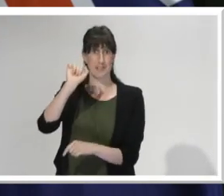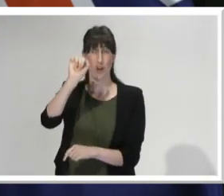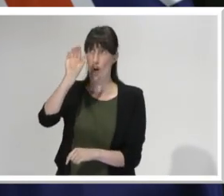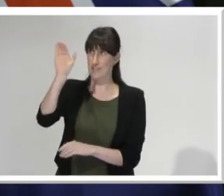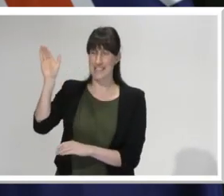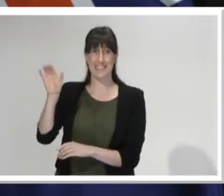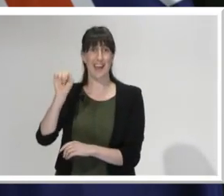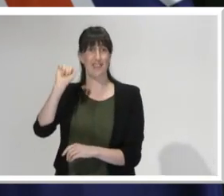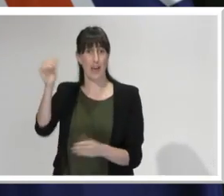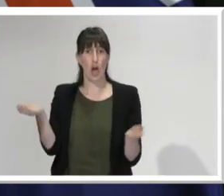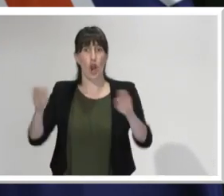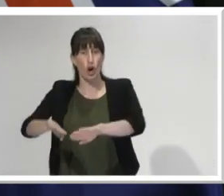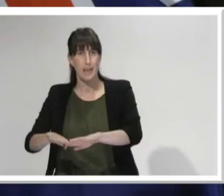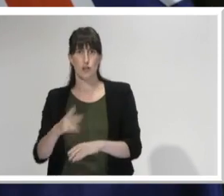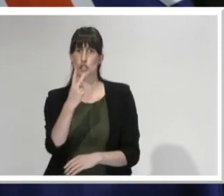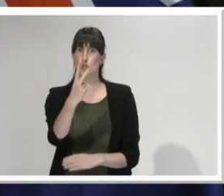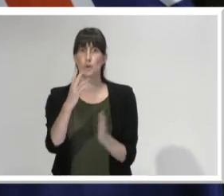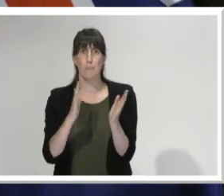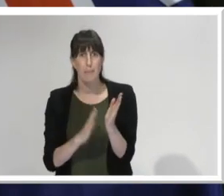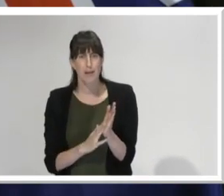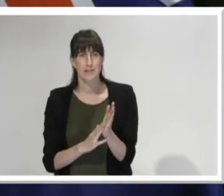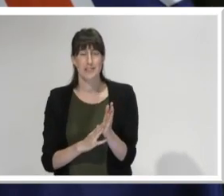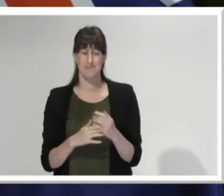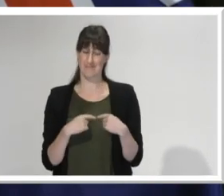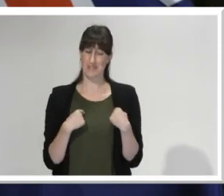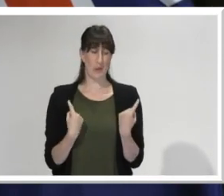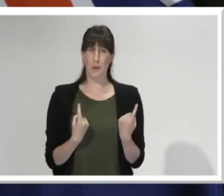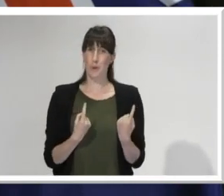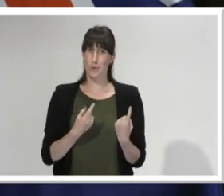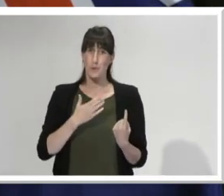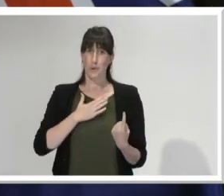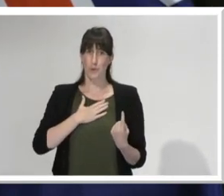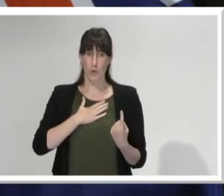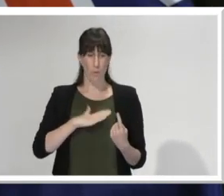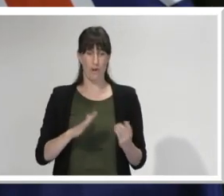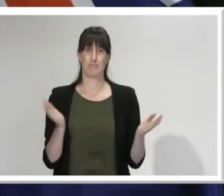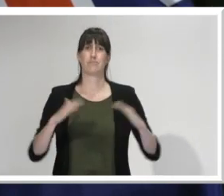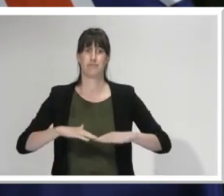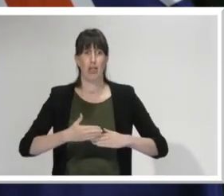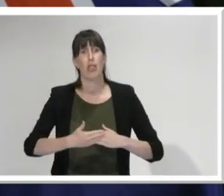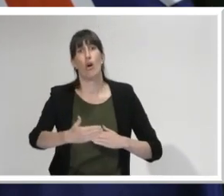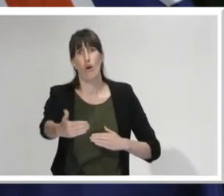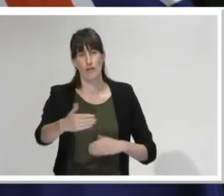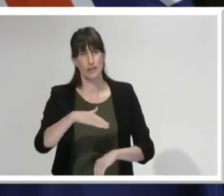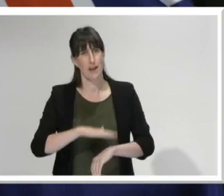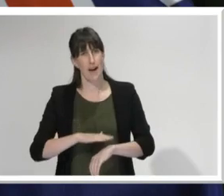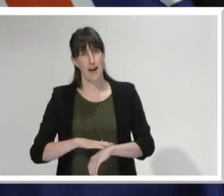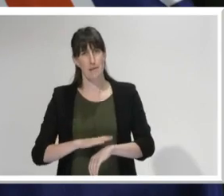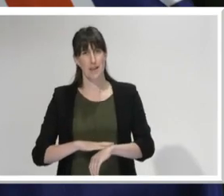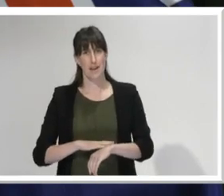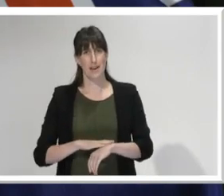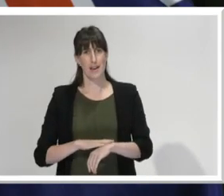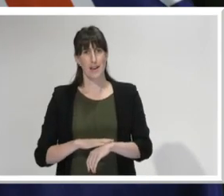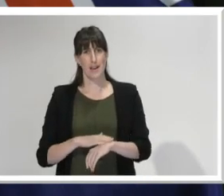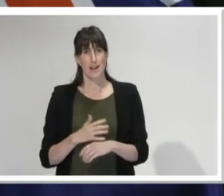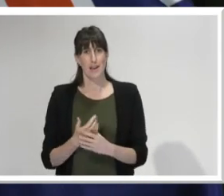Our goal is not to have heavy level of restrictions on our movements for long periods of time. That's because we will have got